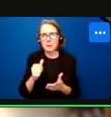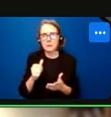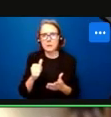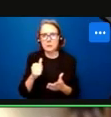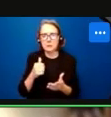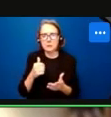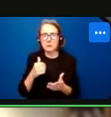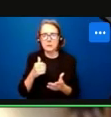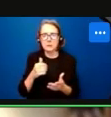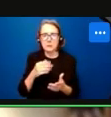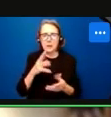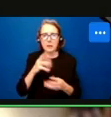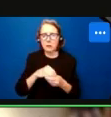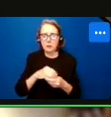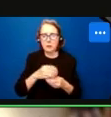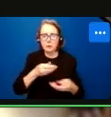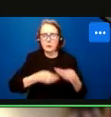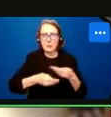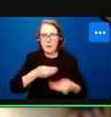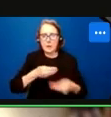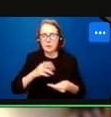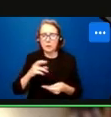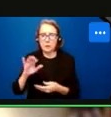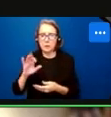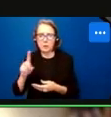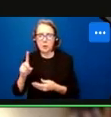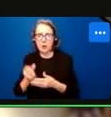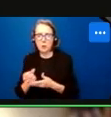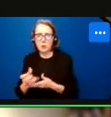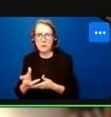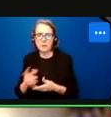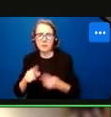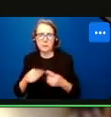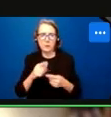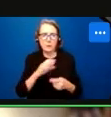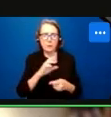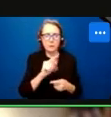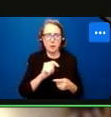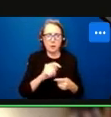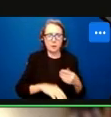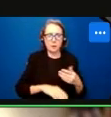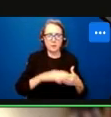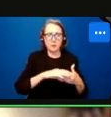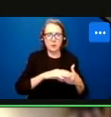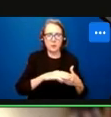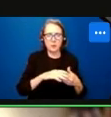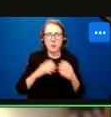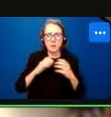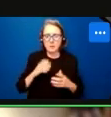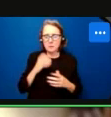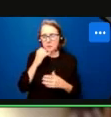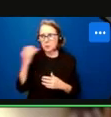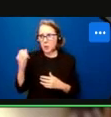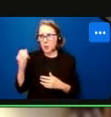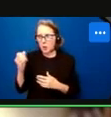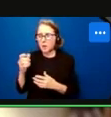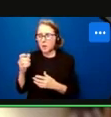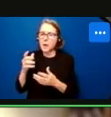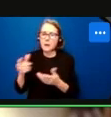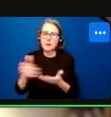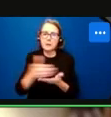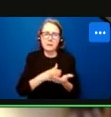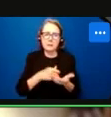include recycling or yard debris. When the cart is full, customers call their hauler and it's collected on the same day as the regular weekly service in that